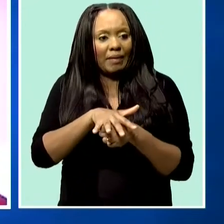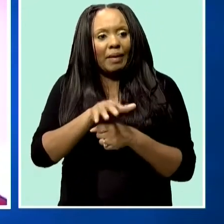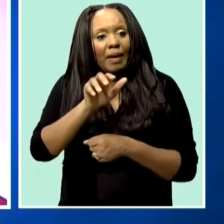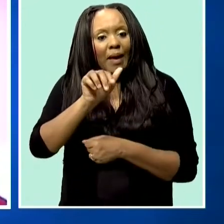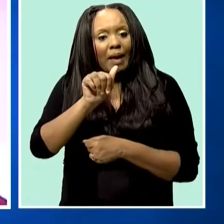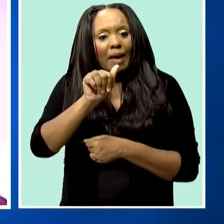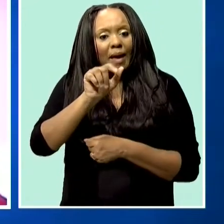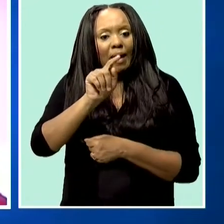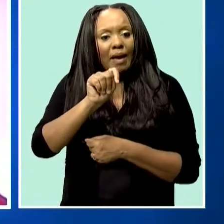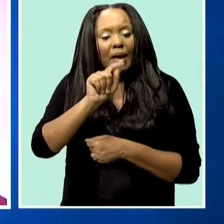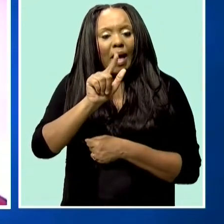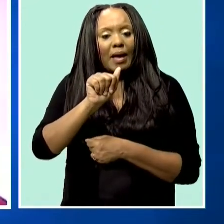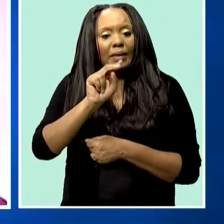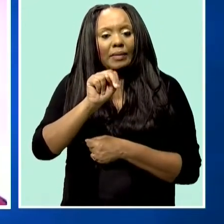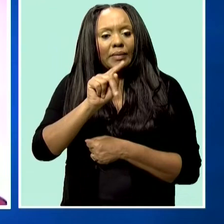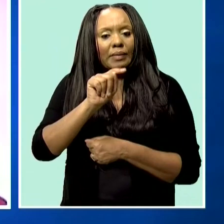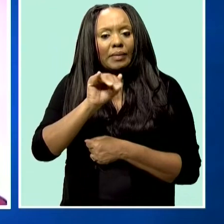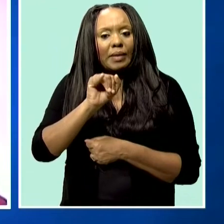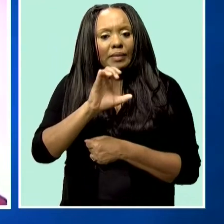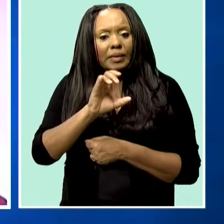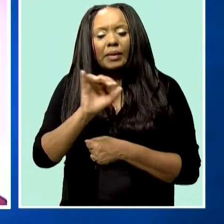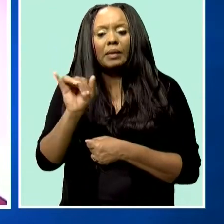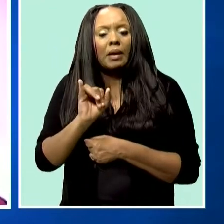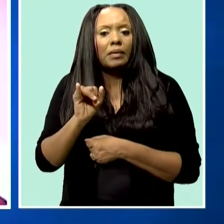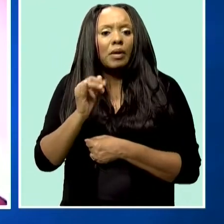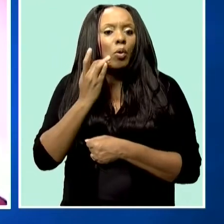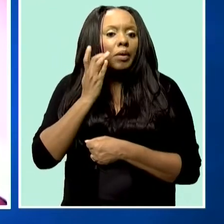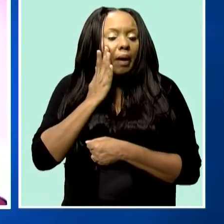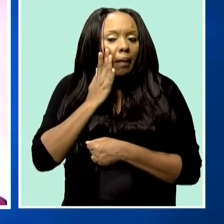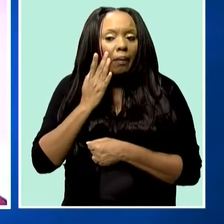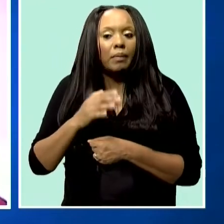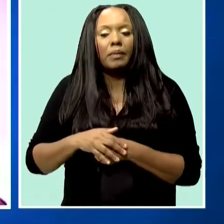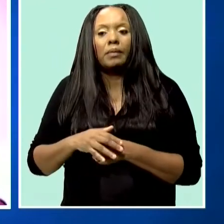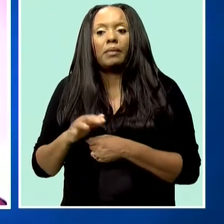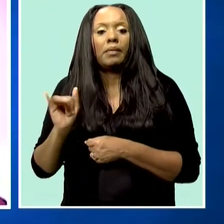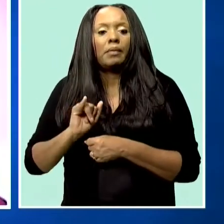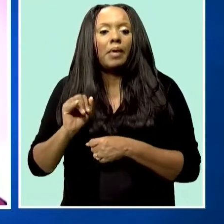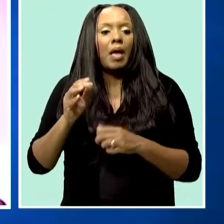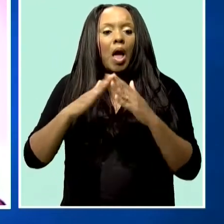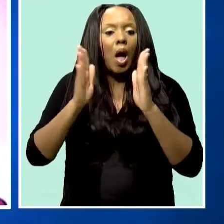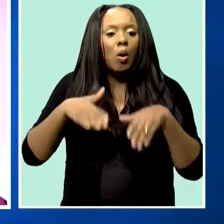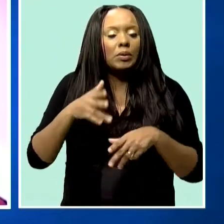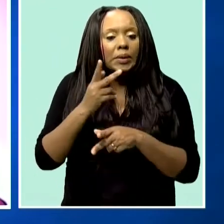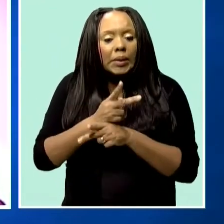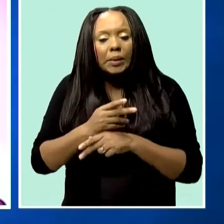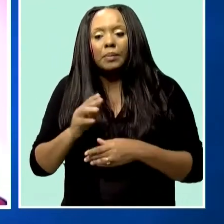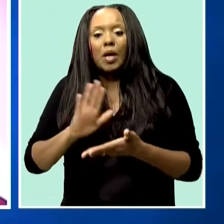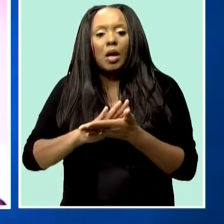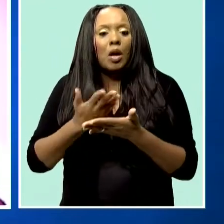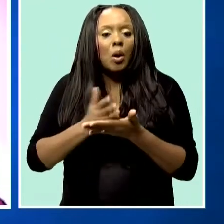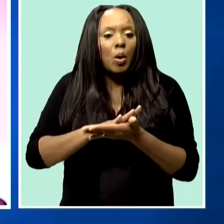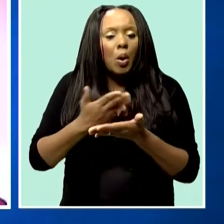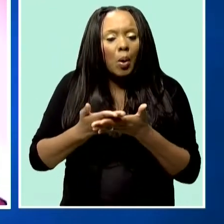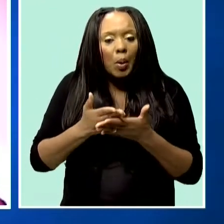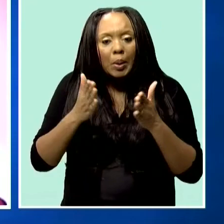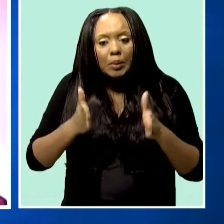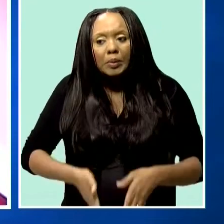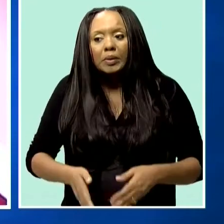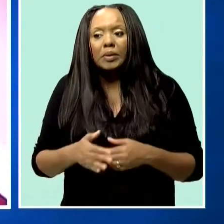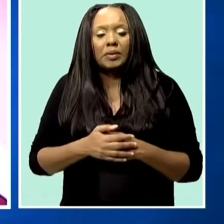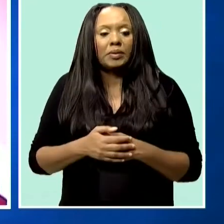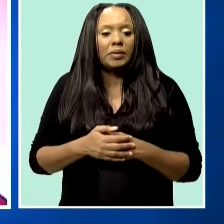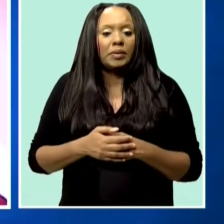would be more of the hotel industry. So the housekeepers, front desk, cooks, chefs, and things like